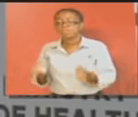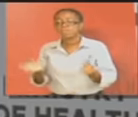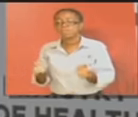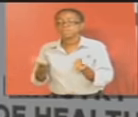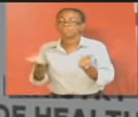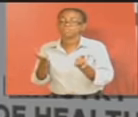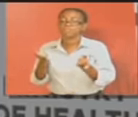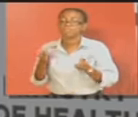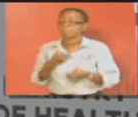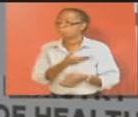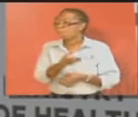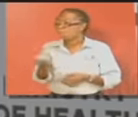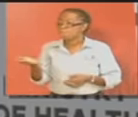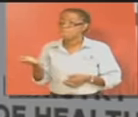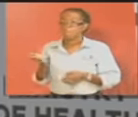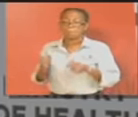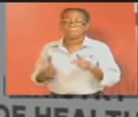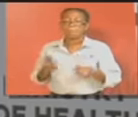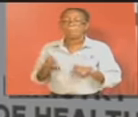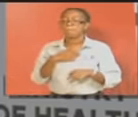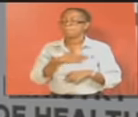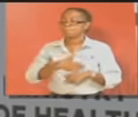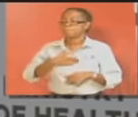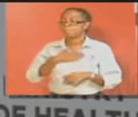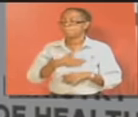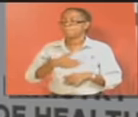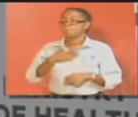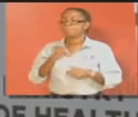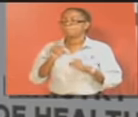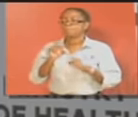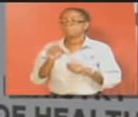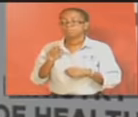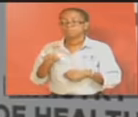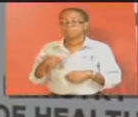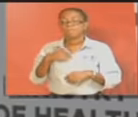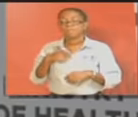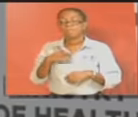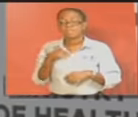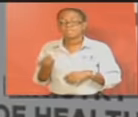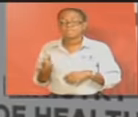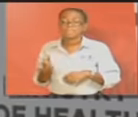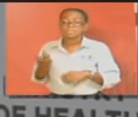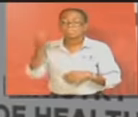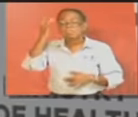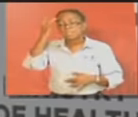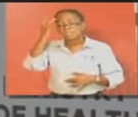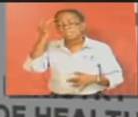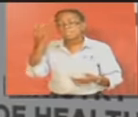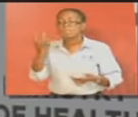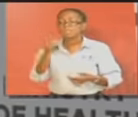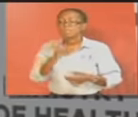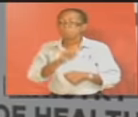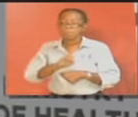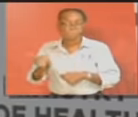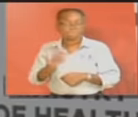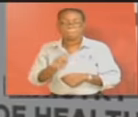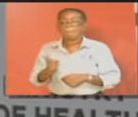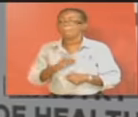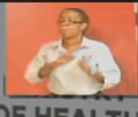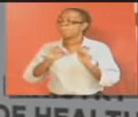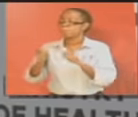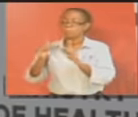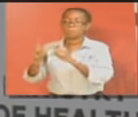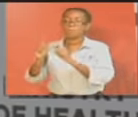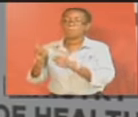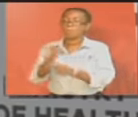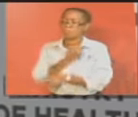if they need to seek medical care, they do so and they declare their symptoms and they'll be managed appropriately. If they believe that their symptoms aren't